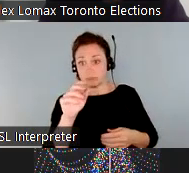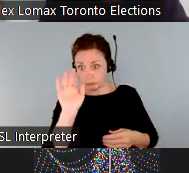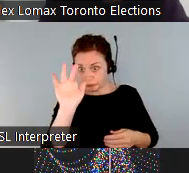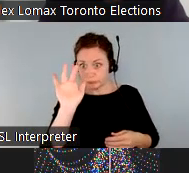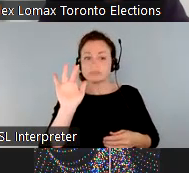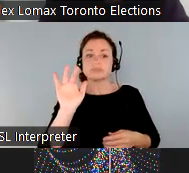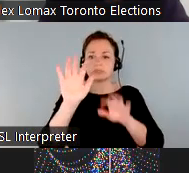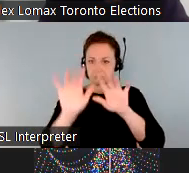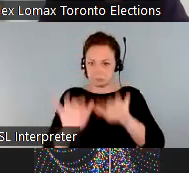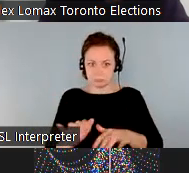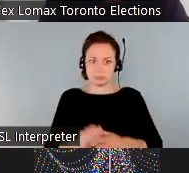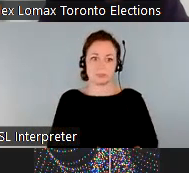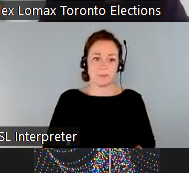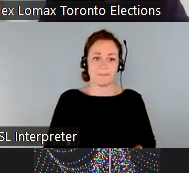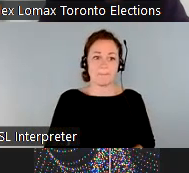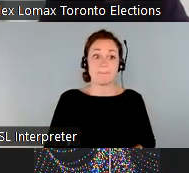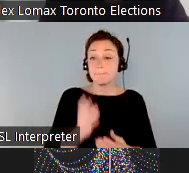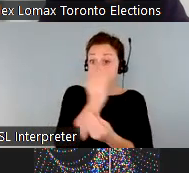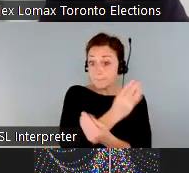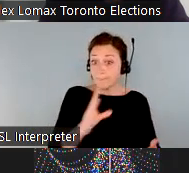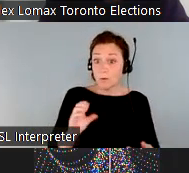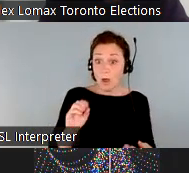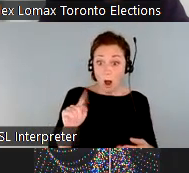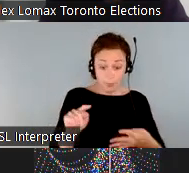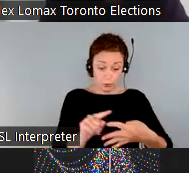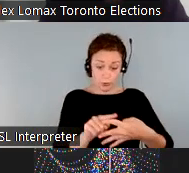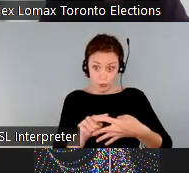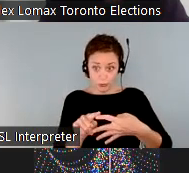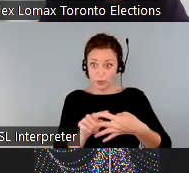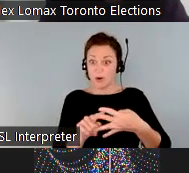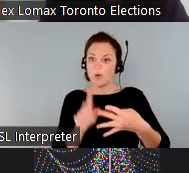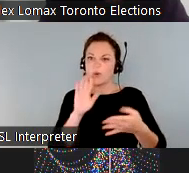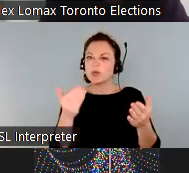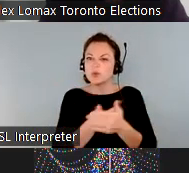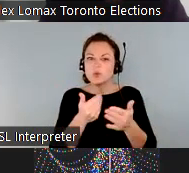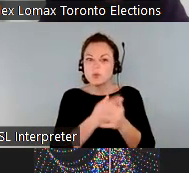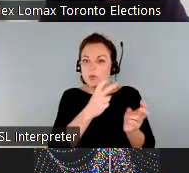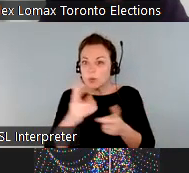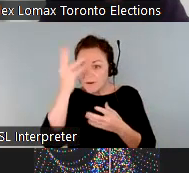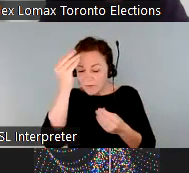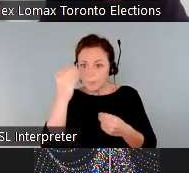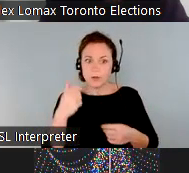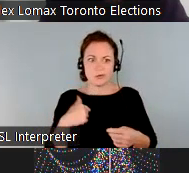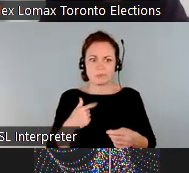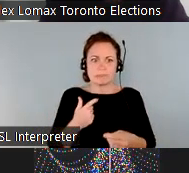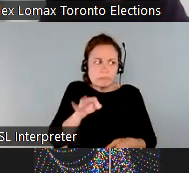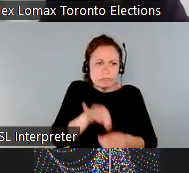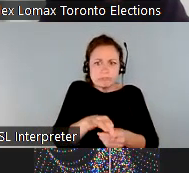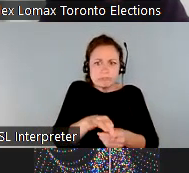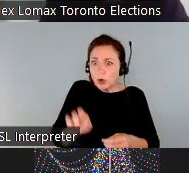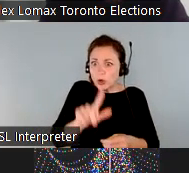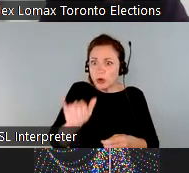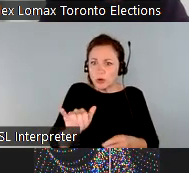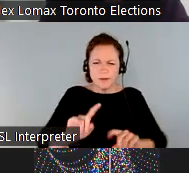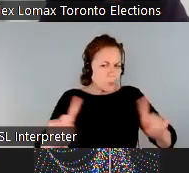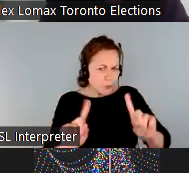Finally, at the beginning of October, My Vote will add features like find where you go to vote during advance vote or on election day,